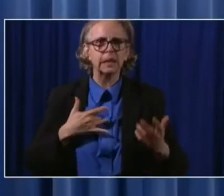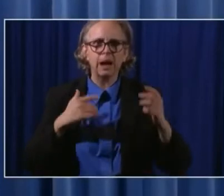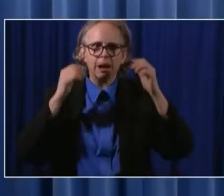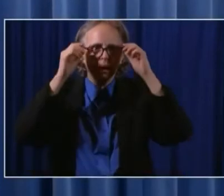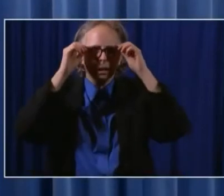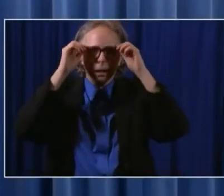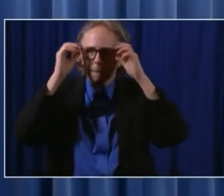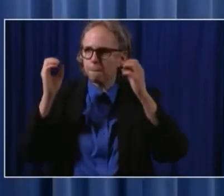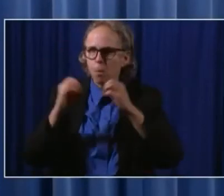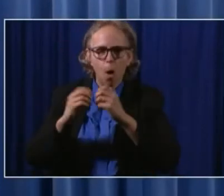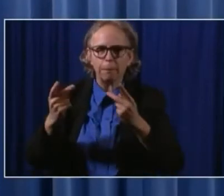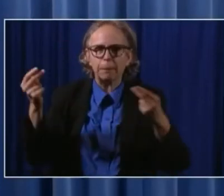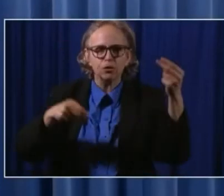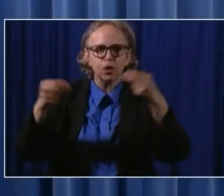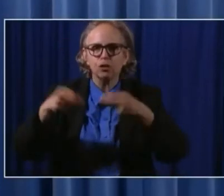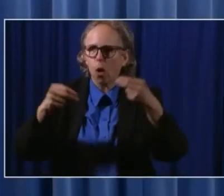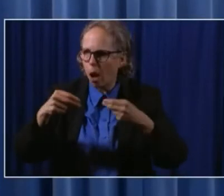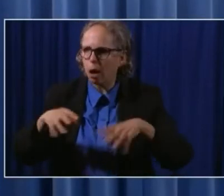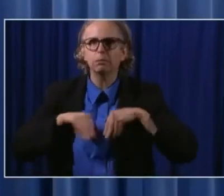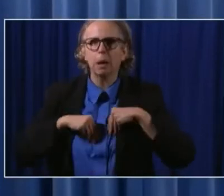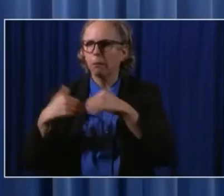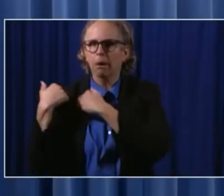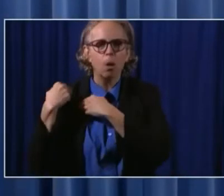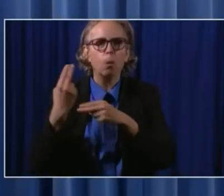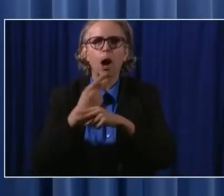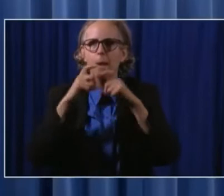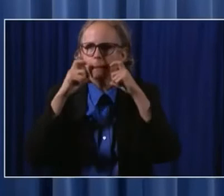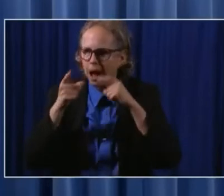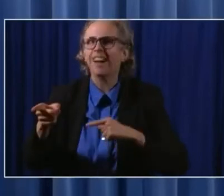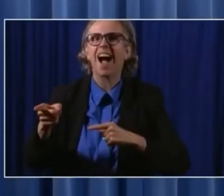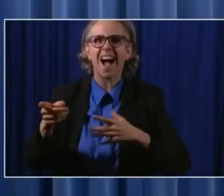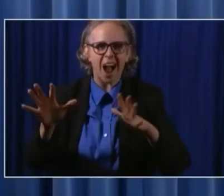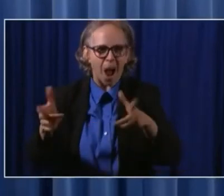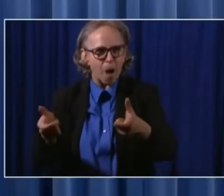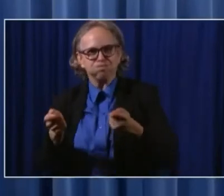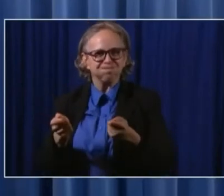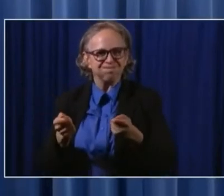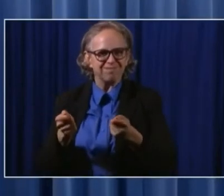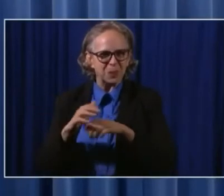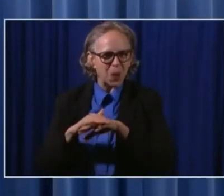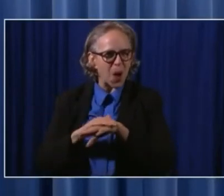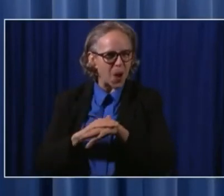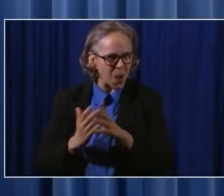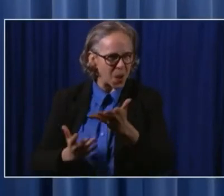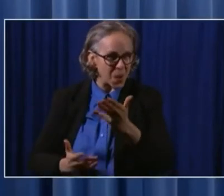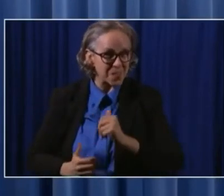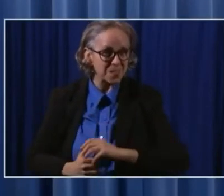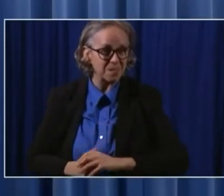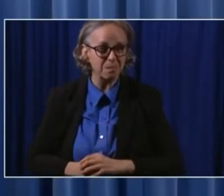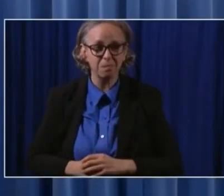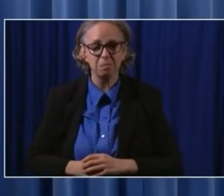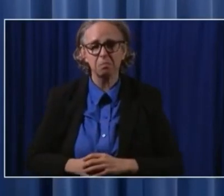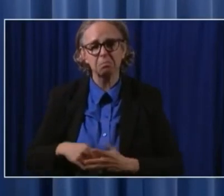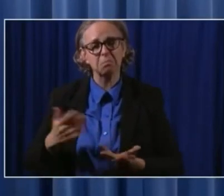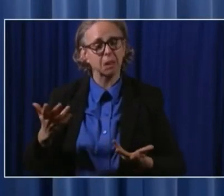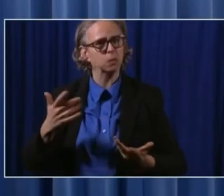wearing masks. So we're cautiously optimistic that things in those counties, that we're slowing